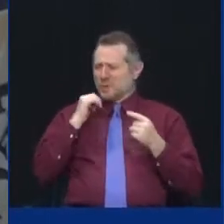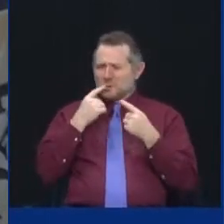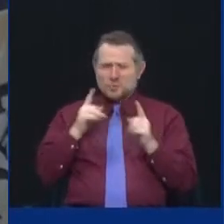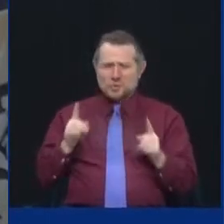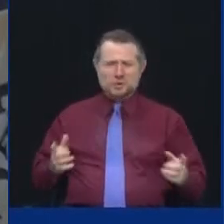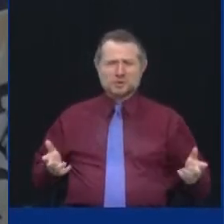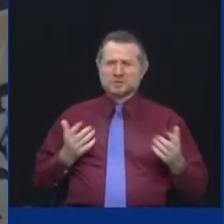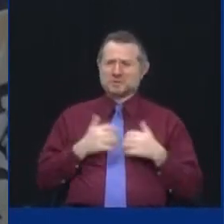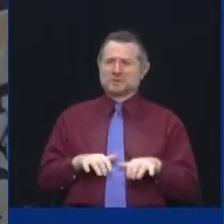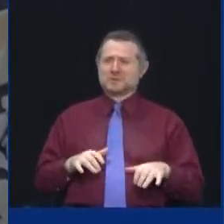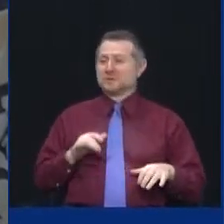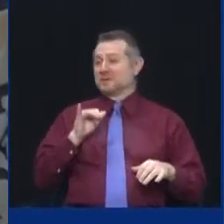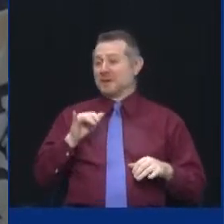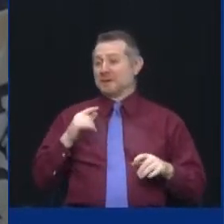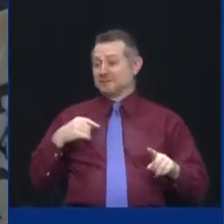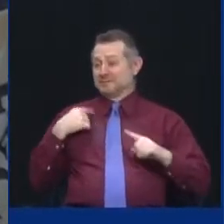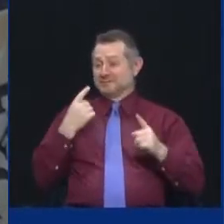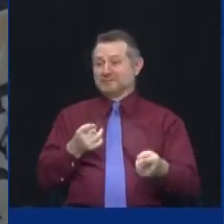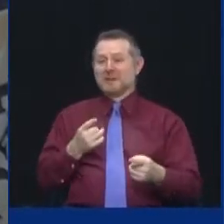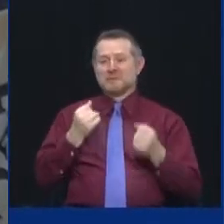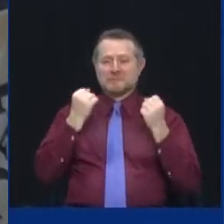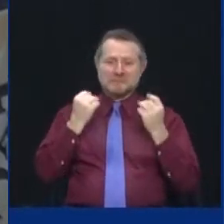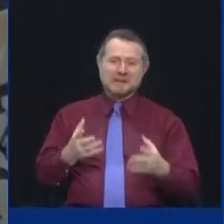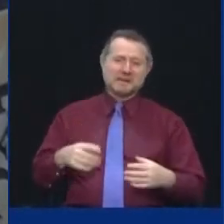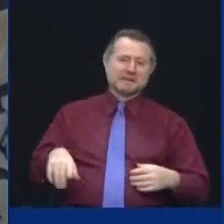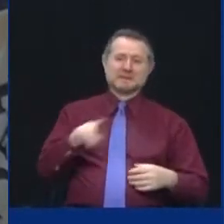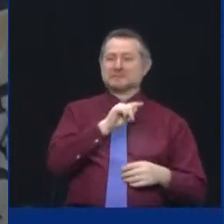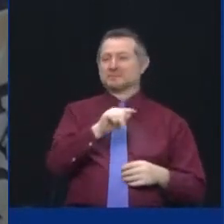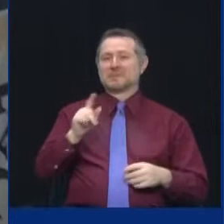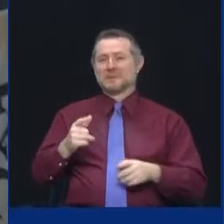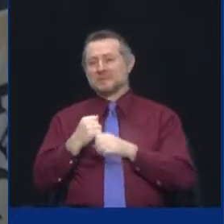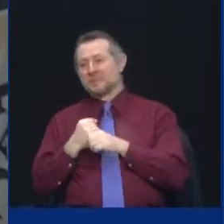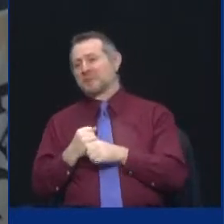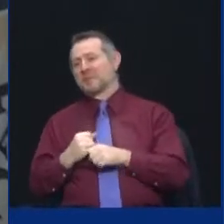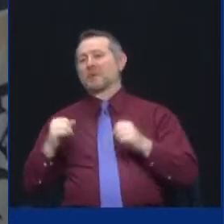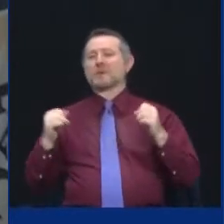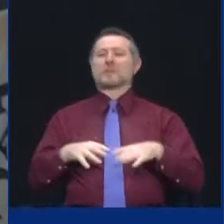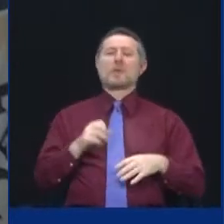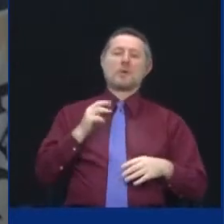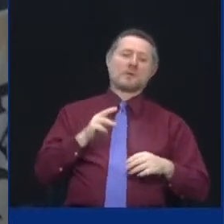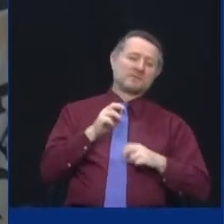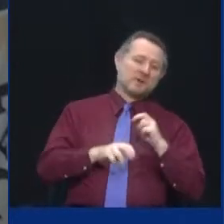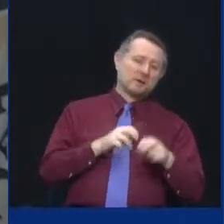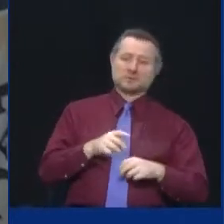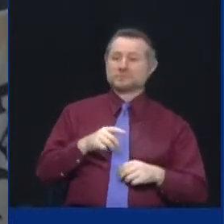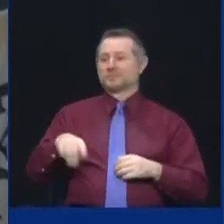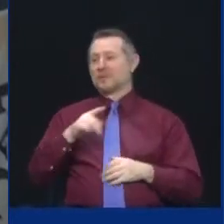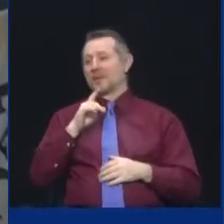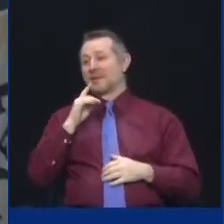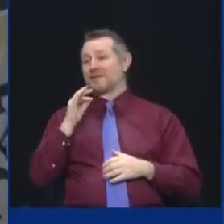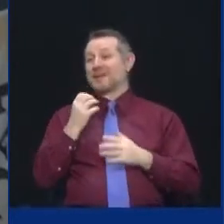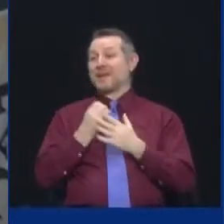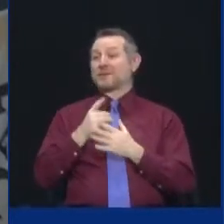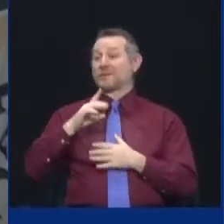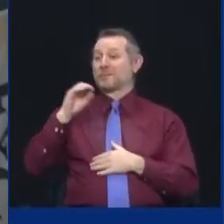for many venues, we've been below the economic threshold. They have said, if I can only have